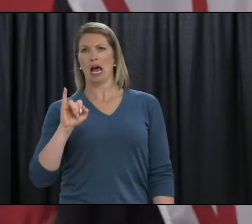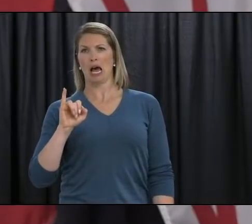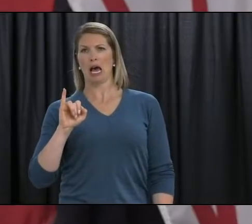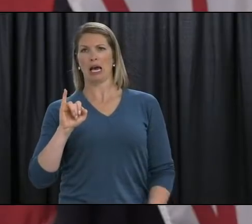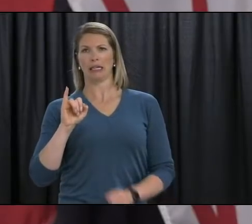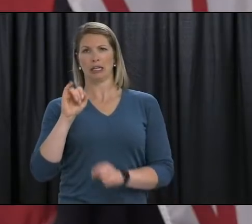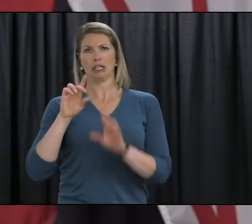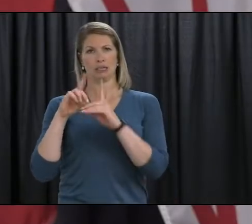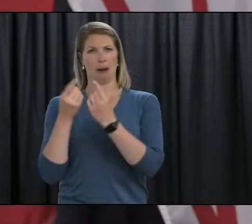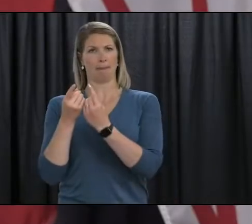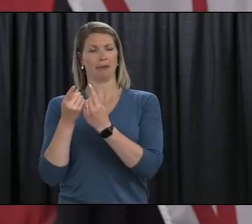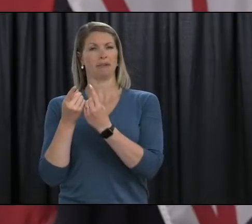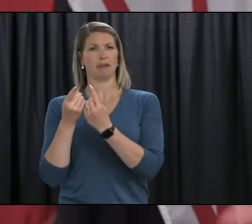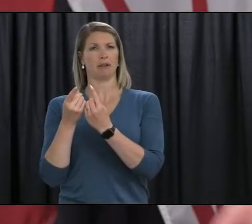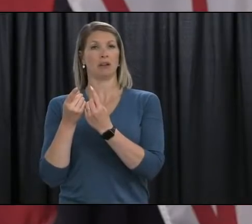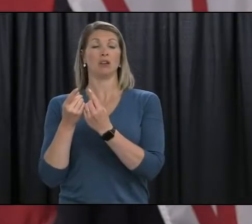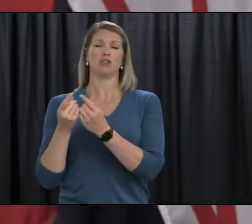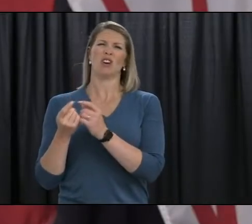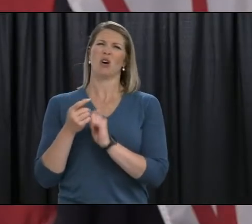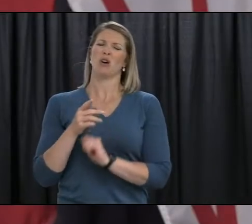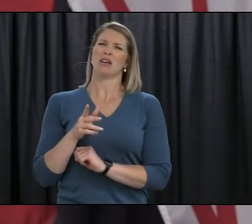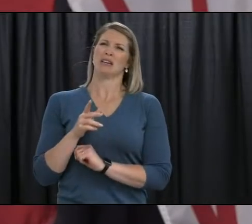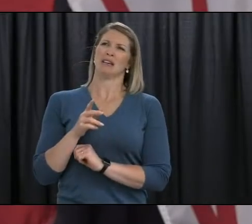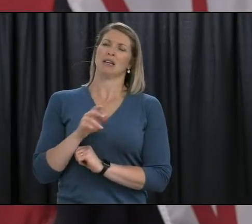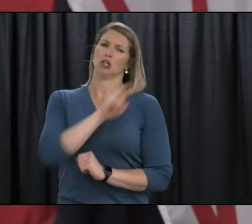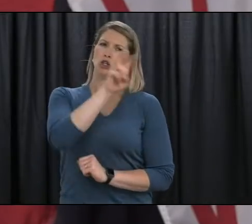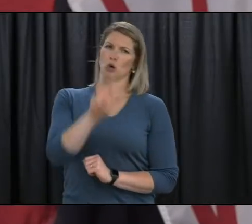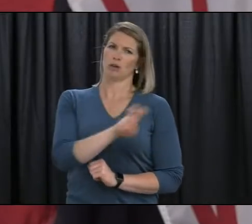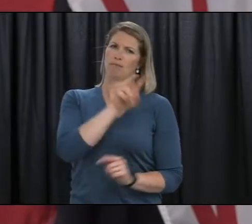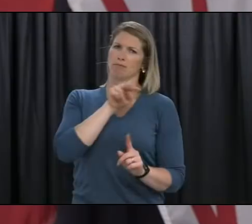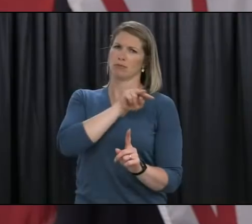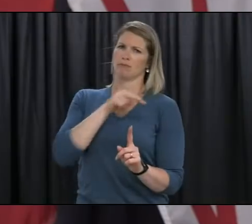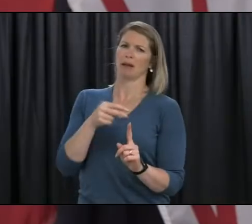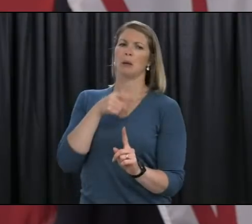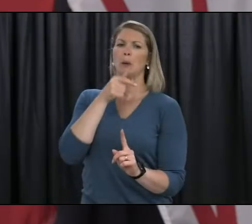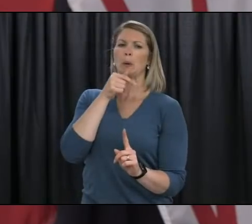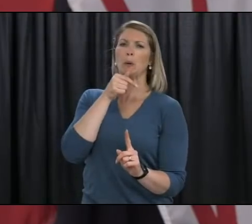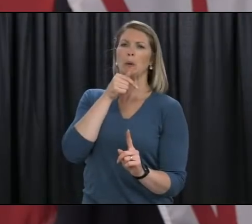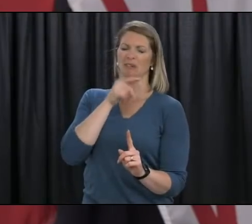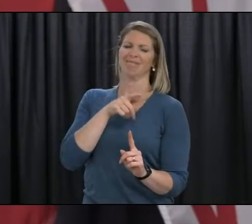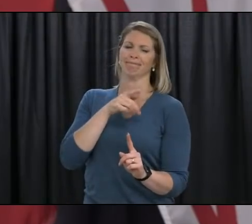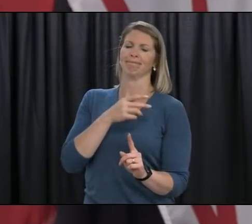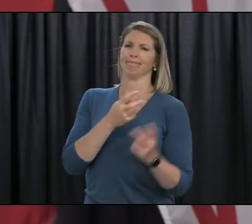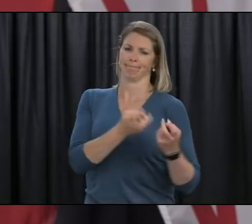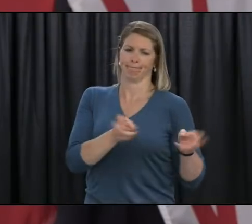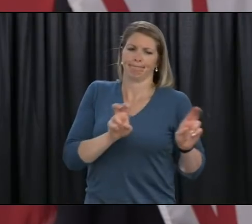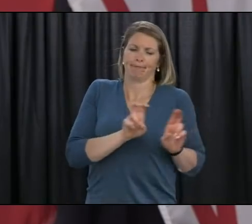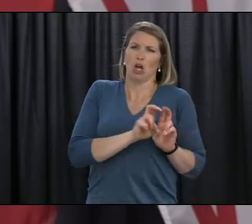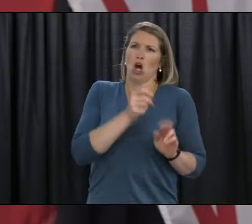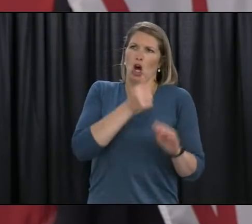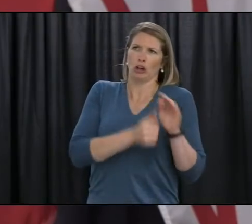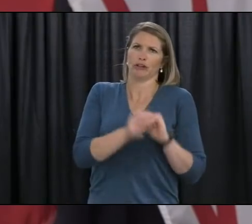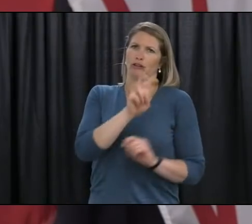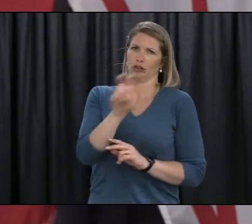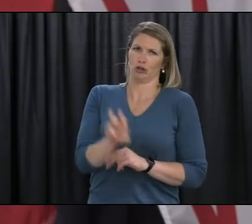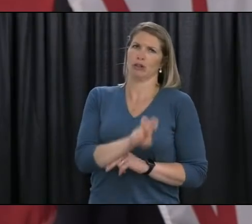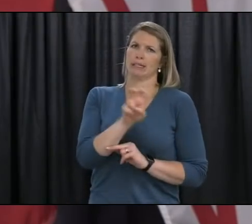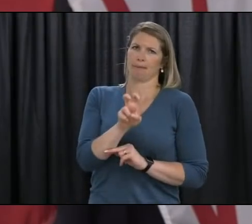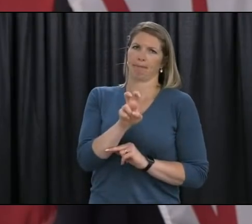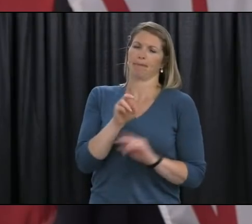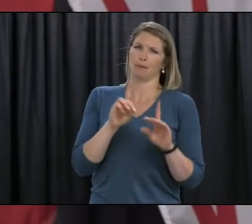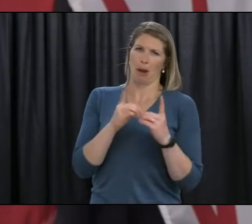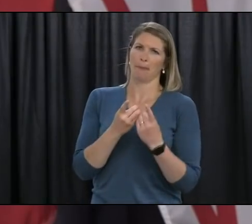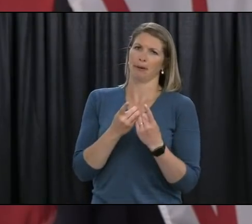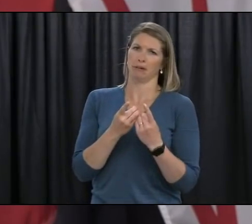from a tourism point of view, it would be primarily those that would have been focused within the tourism sector of that department. As you know,